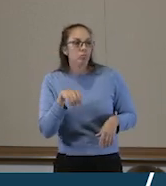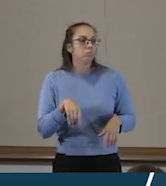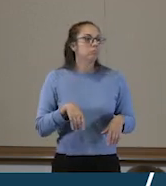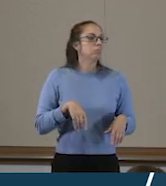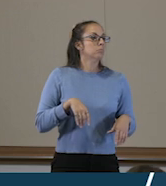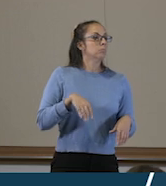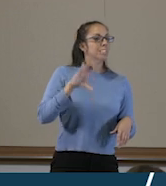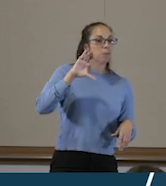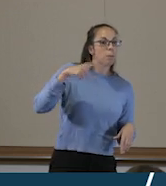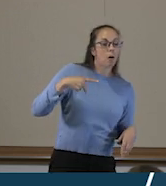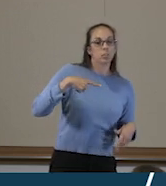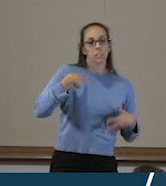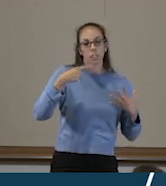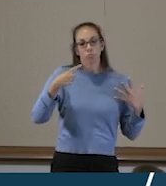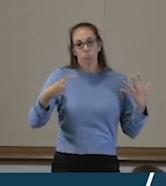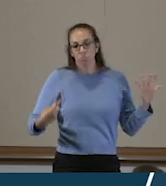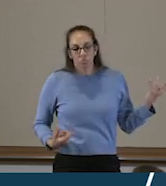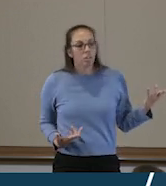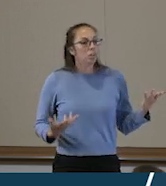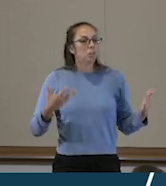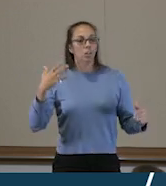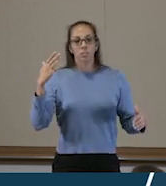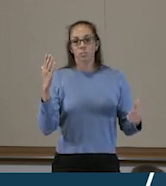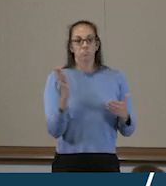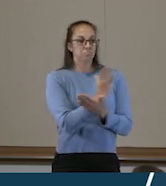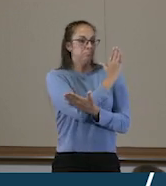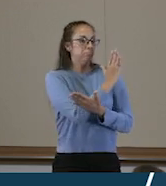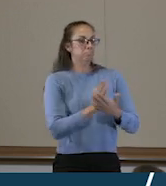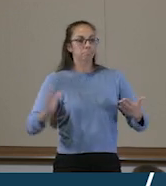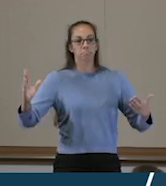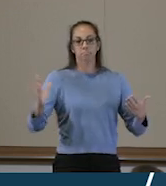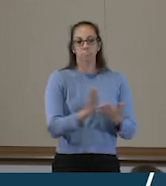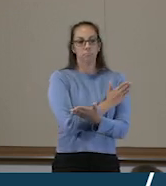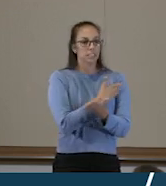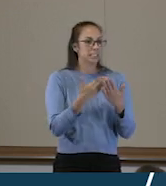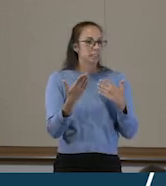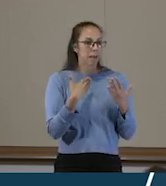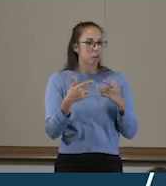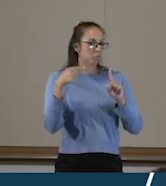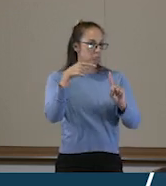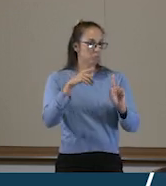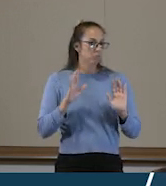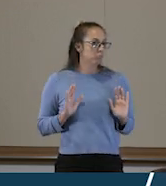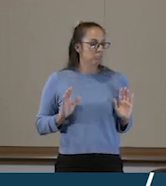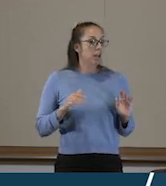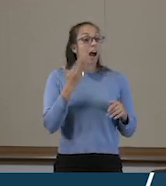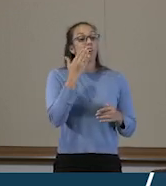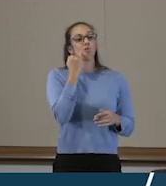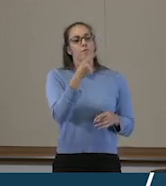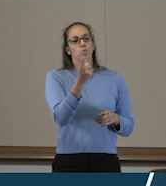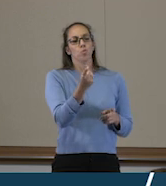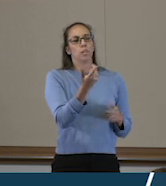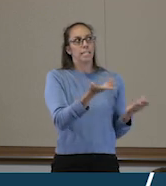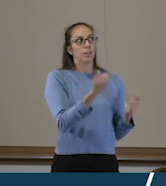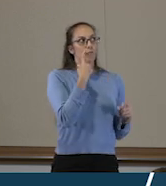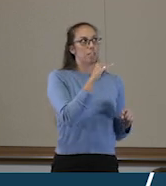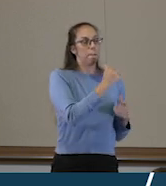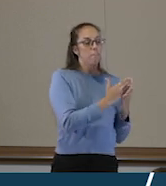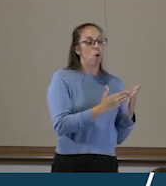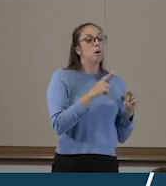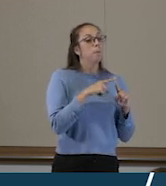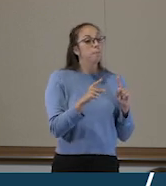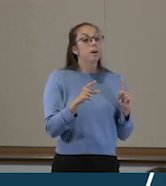cerebral palsy, et cetera, et cetera. So really it doesn't matter, because I don't know if you were here for this part of the presentation, but